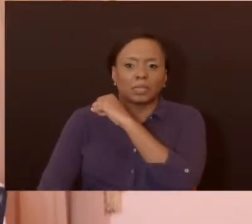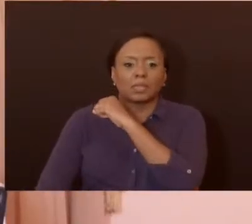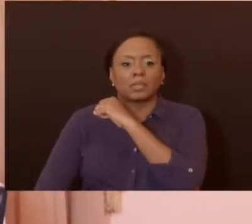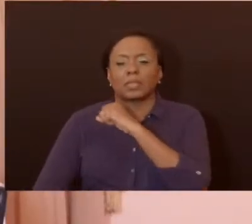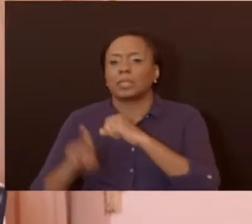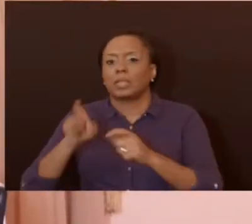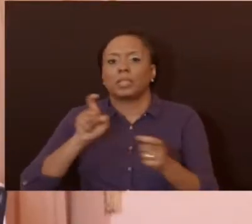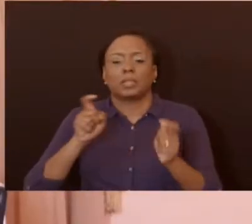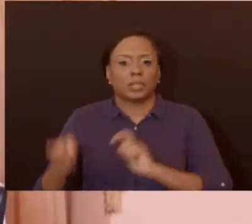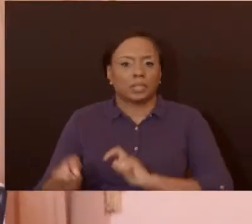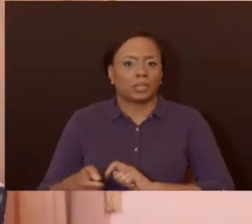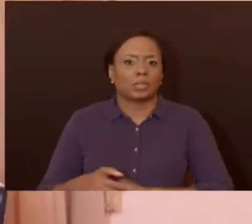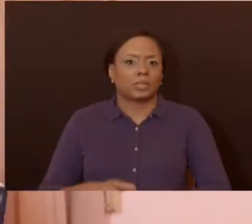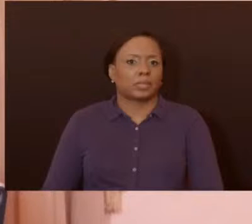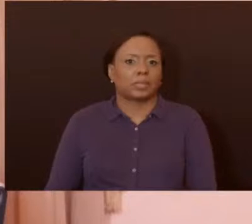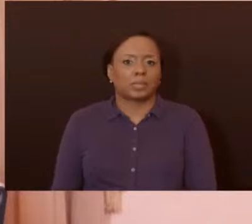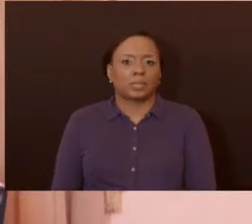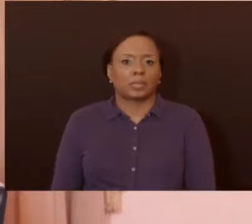any changing.